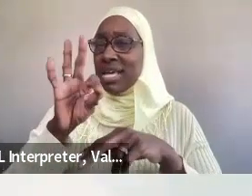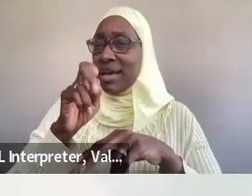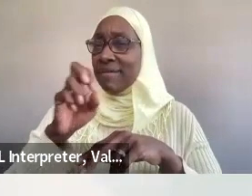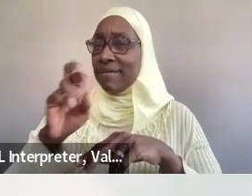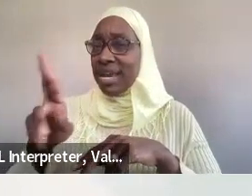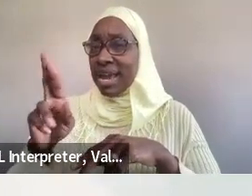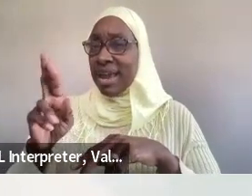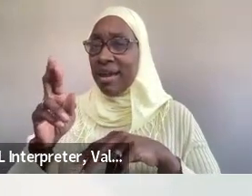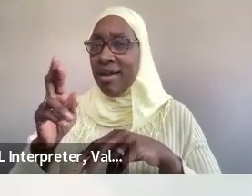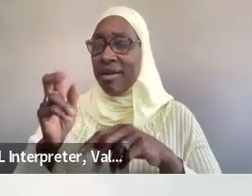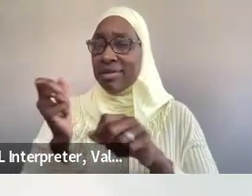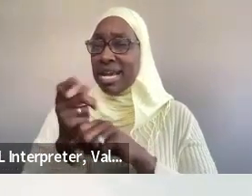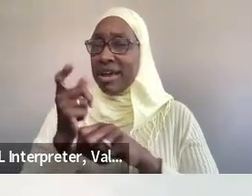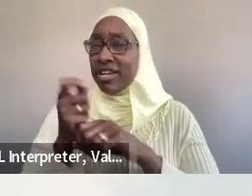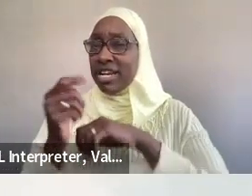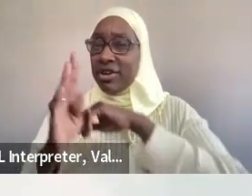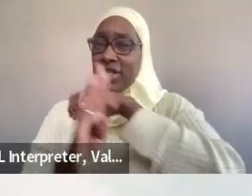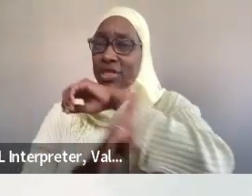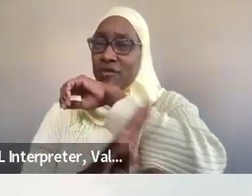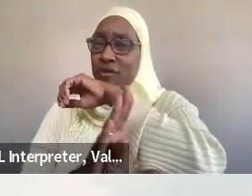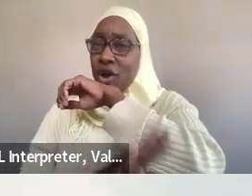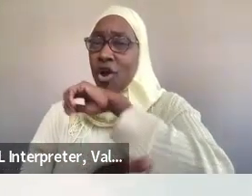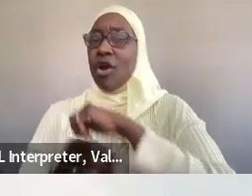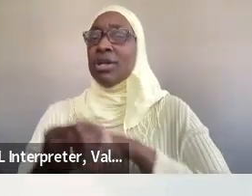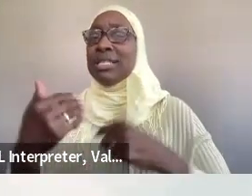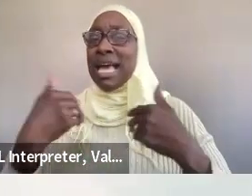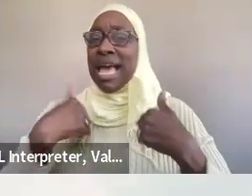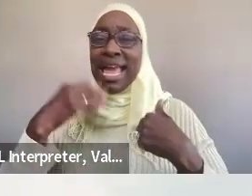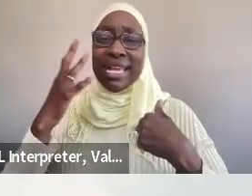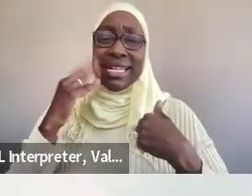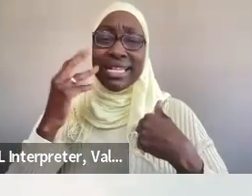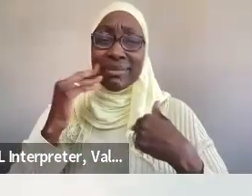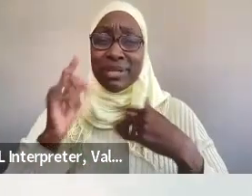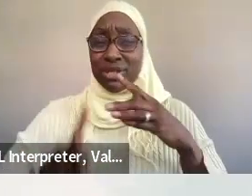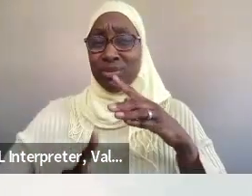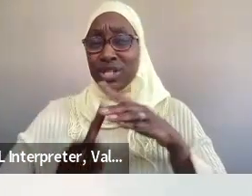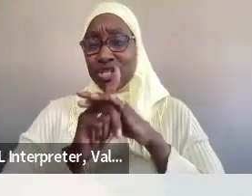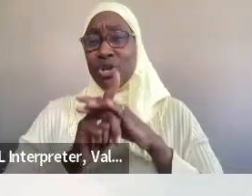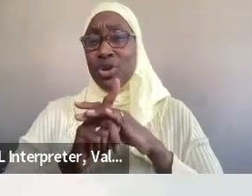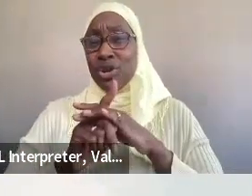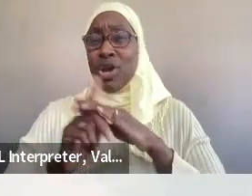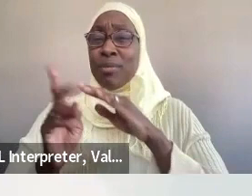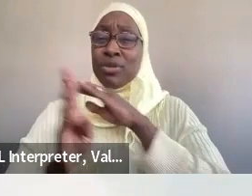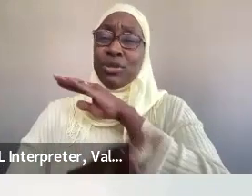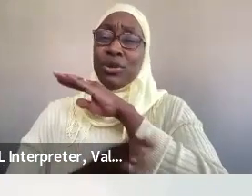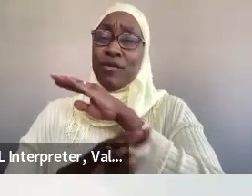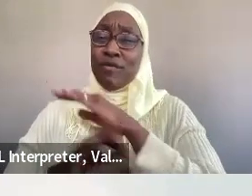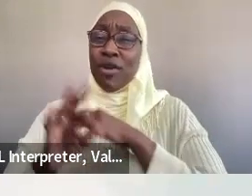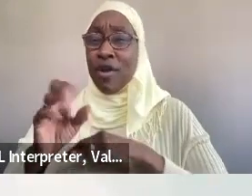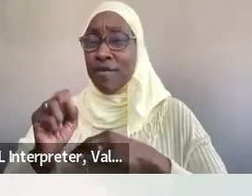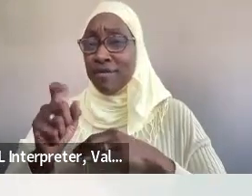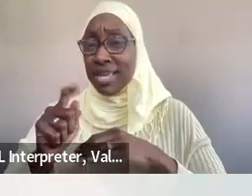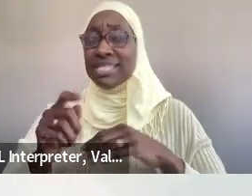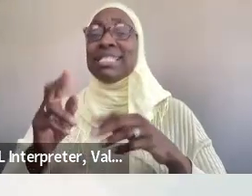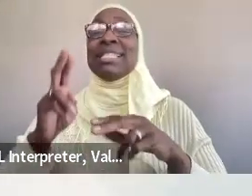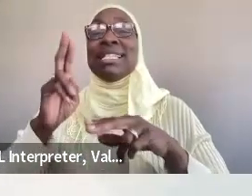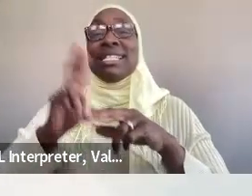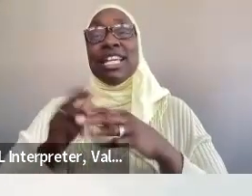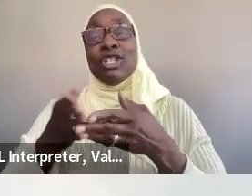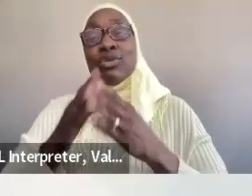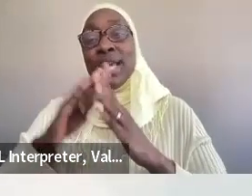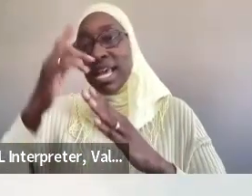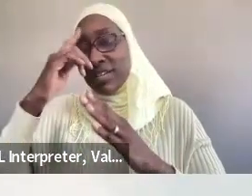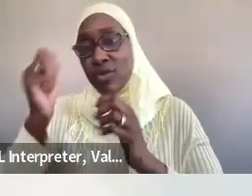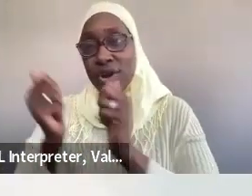negative experience where we showed up to Fall Fest and the chairs that we requested as an accommodation were not present, and we had to go steal some chairs